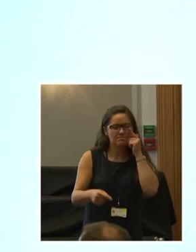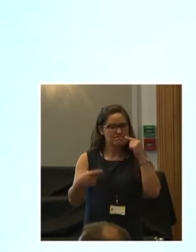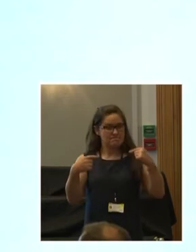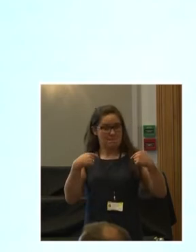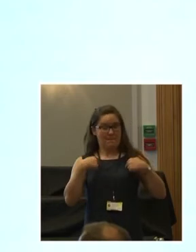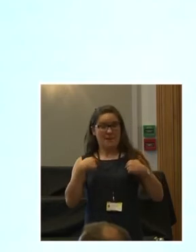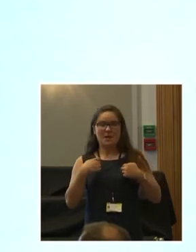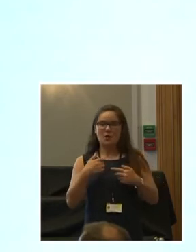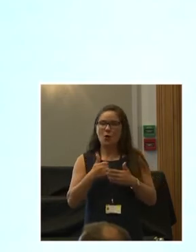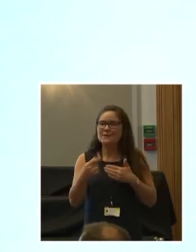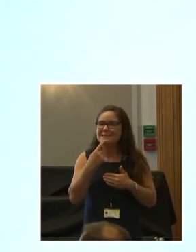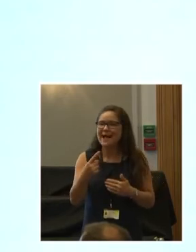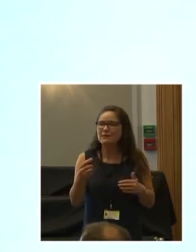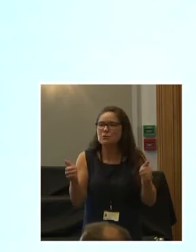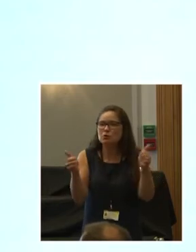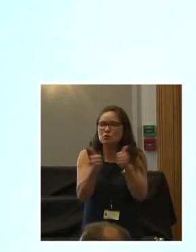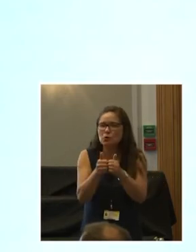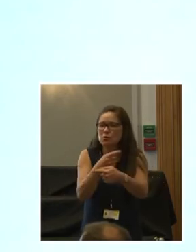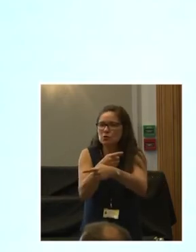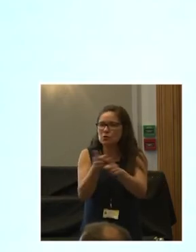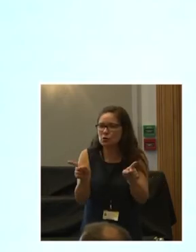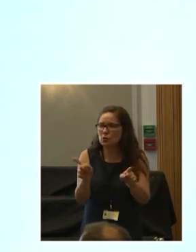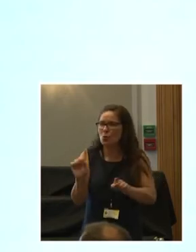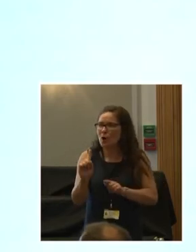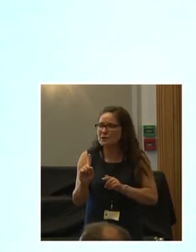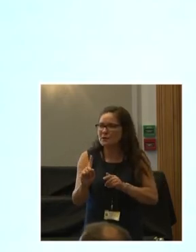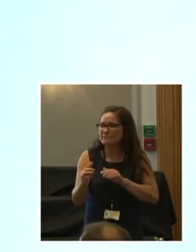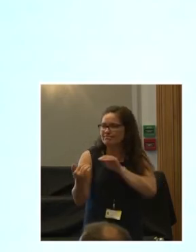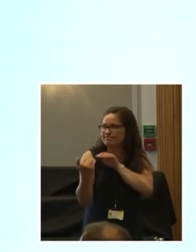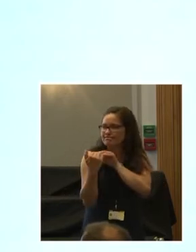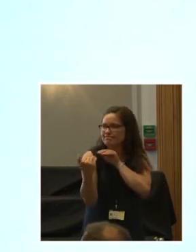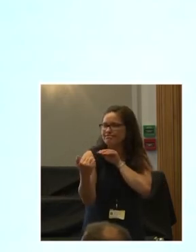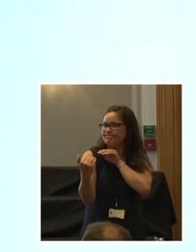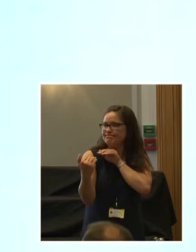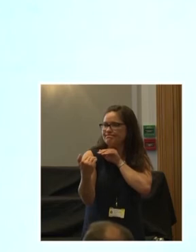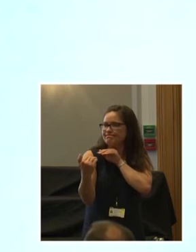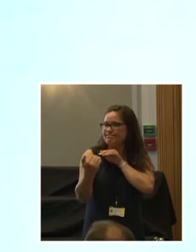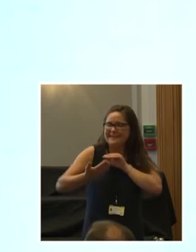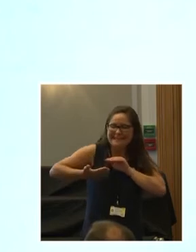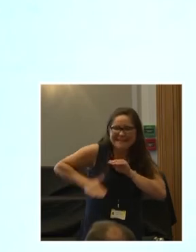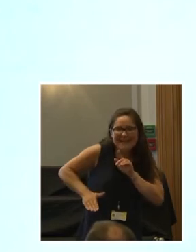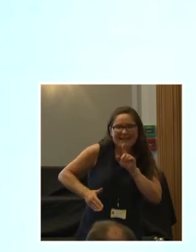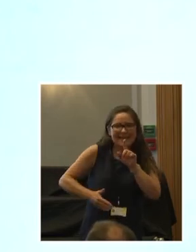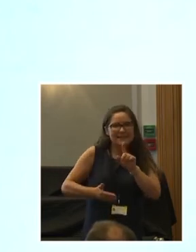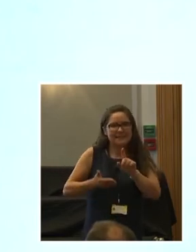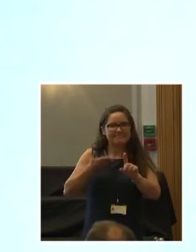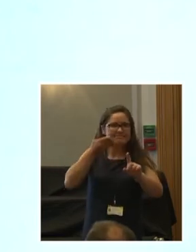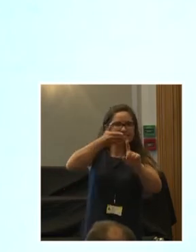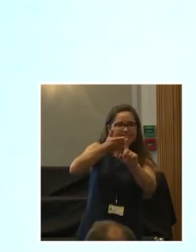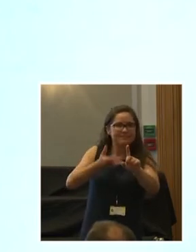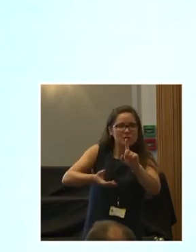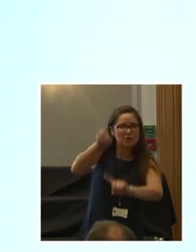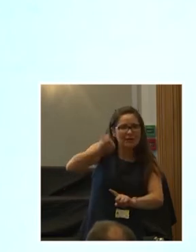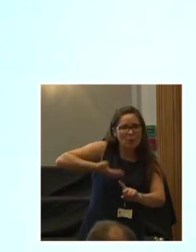train is what's right for you. Make sure you get hands-on with what your objectives are. Be aware about what you want to achieve. And all of these